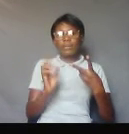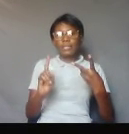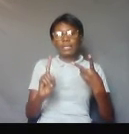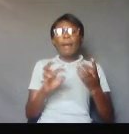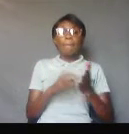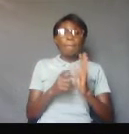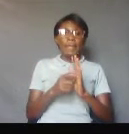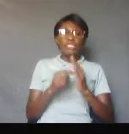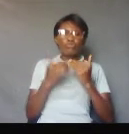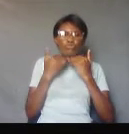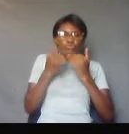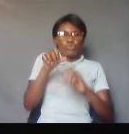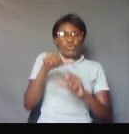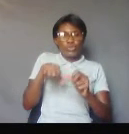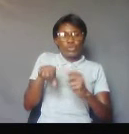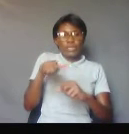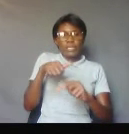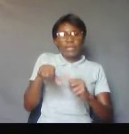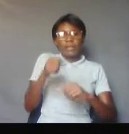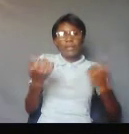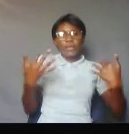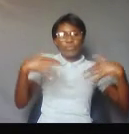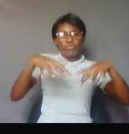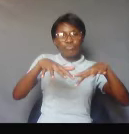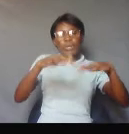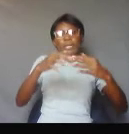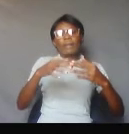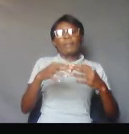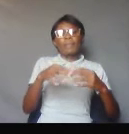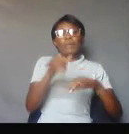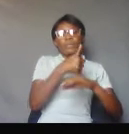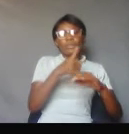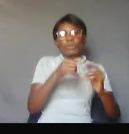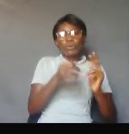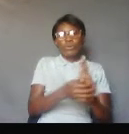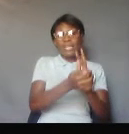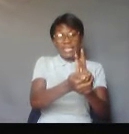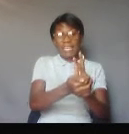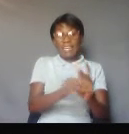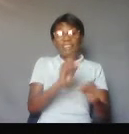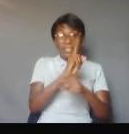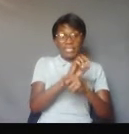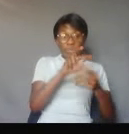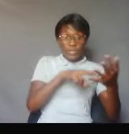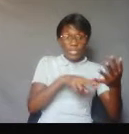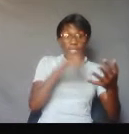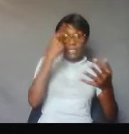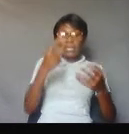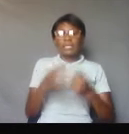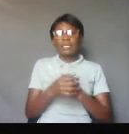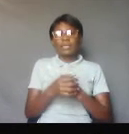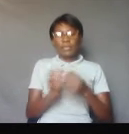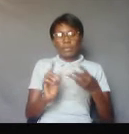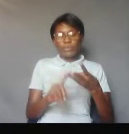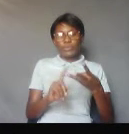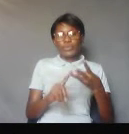C is context. It brings to this process, thirdly, the context of the